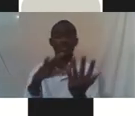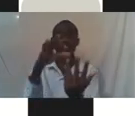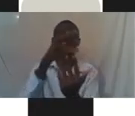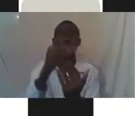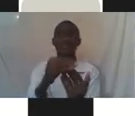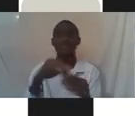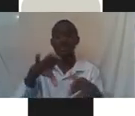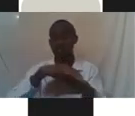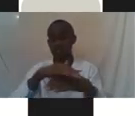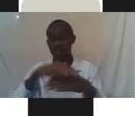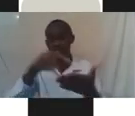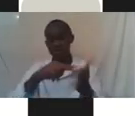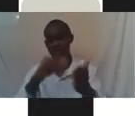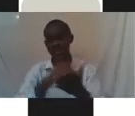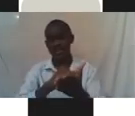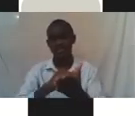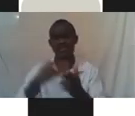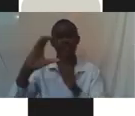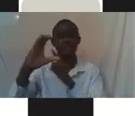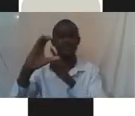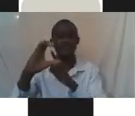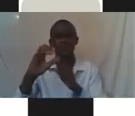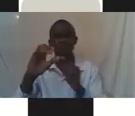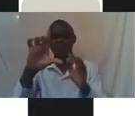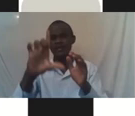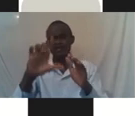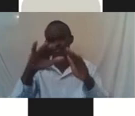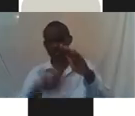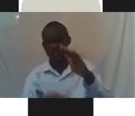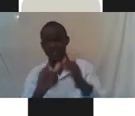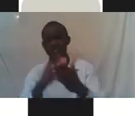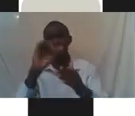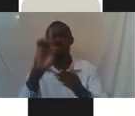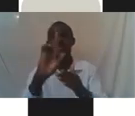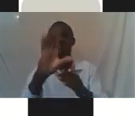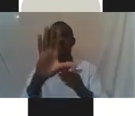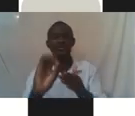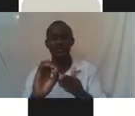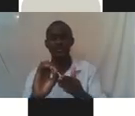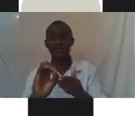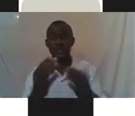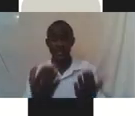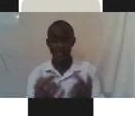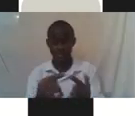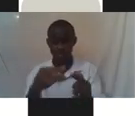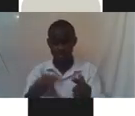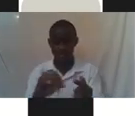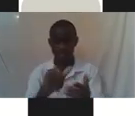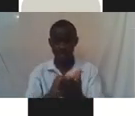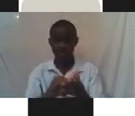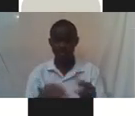that the constituencies were less than 150. So we need to take a bold move, reduce